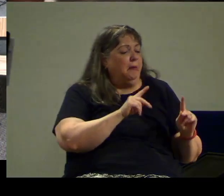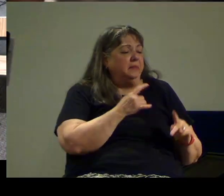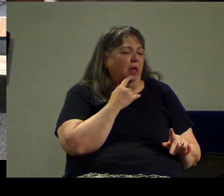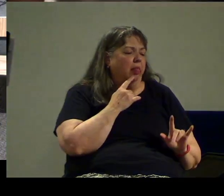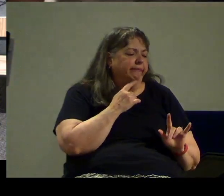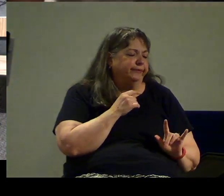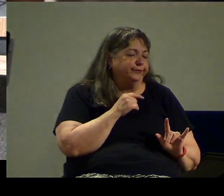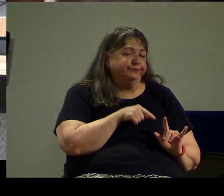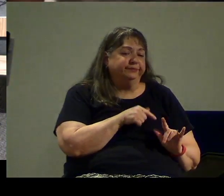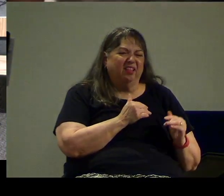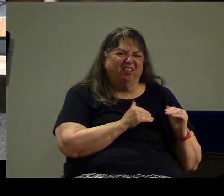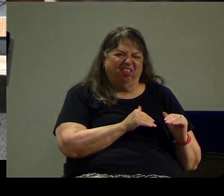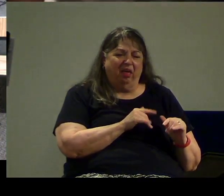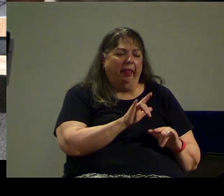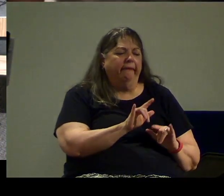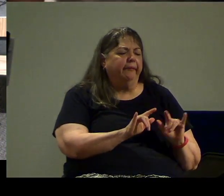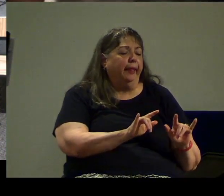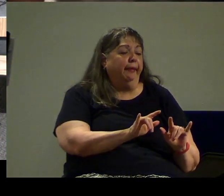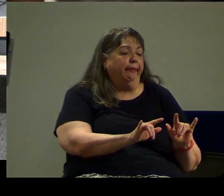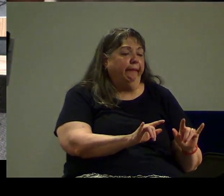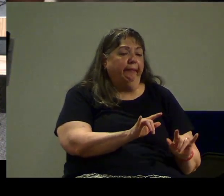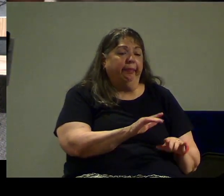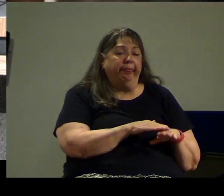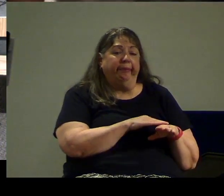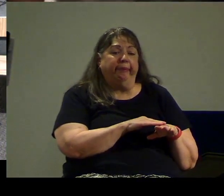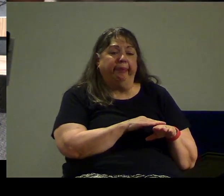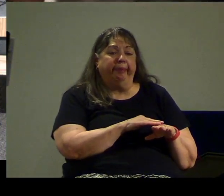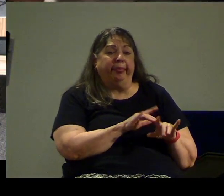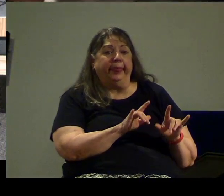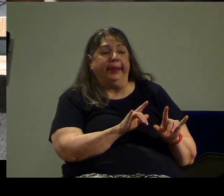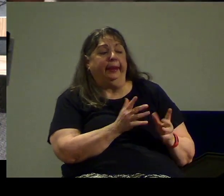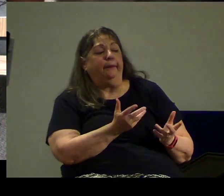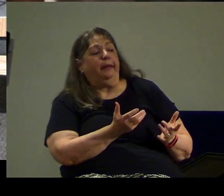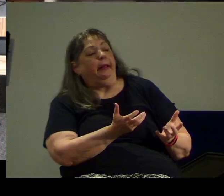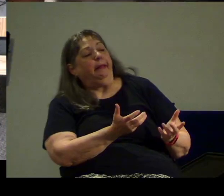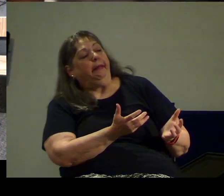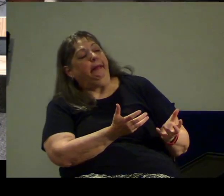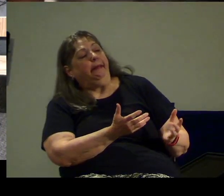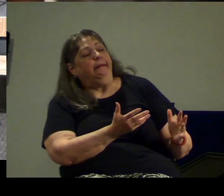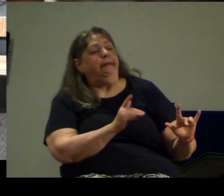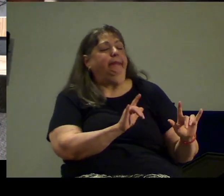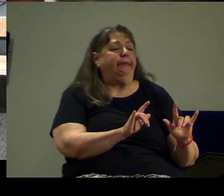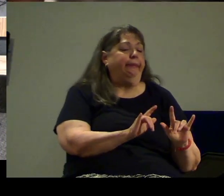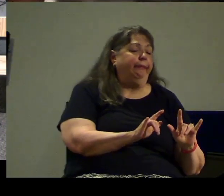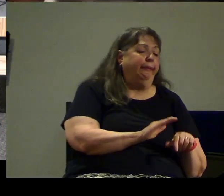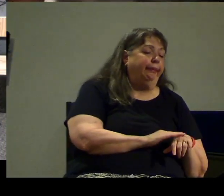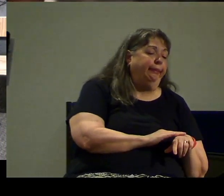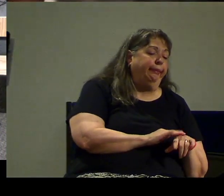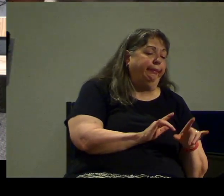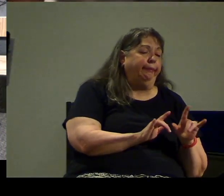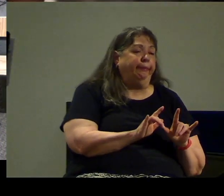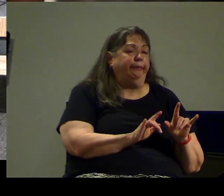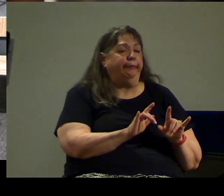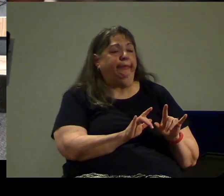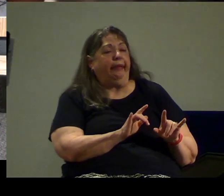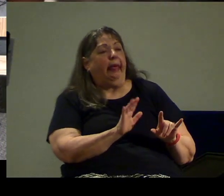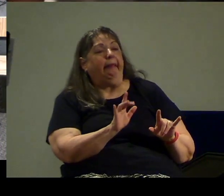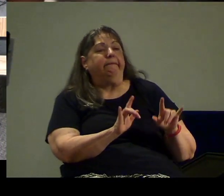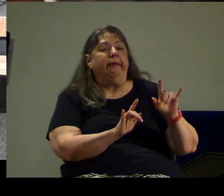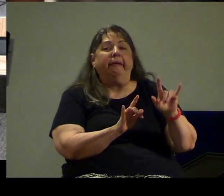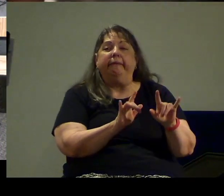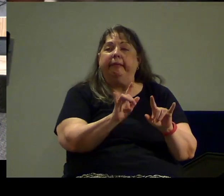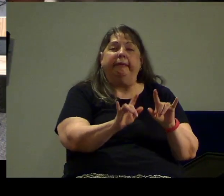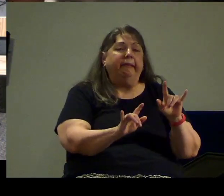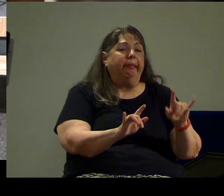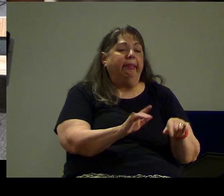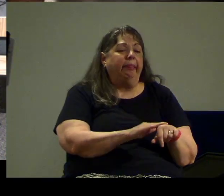out, I love you, I love you, I love you. Men say it to women because they want something. Others say it to others just to make them feel good. I love you, I love you, I